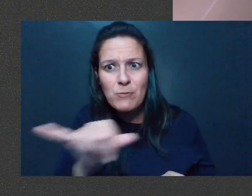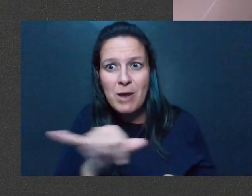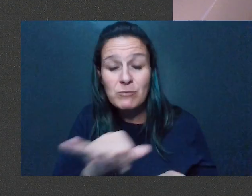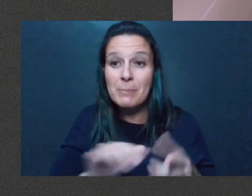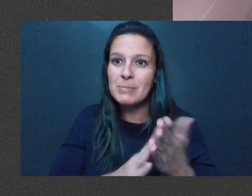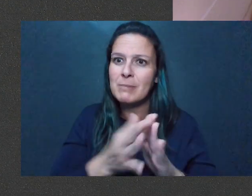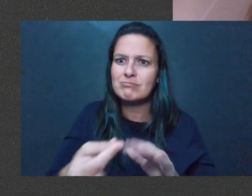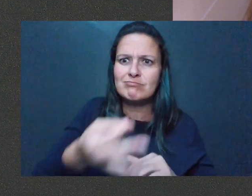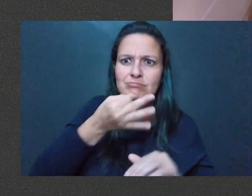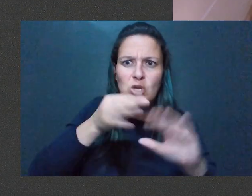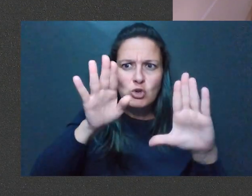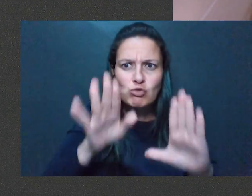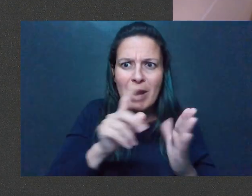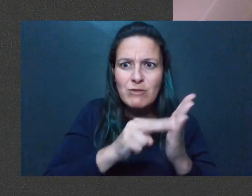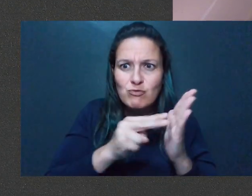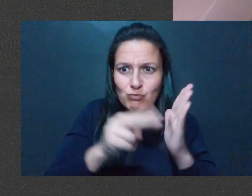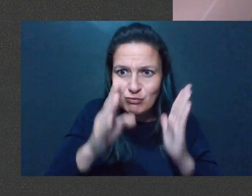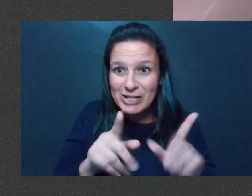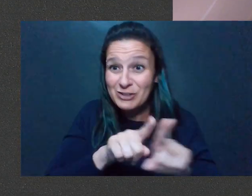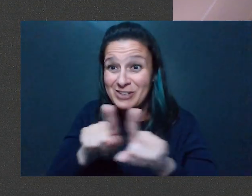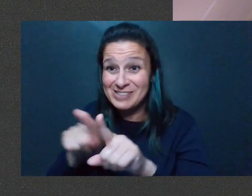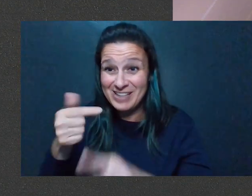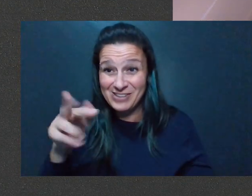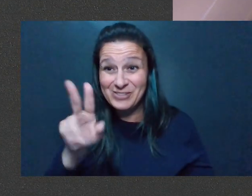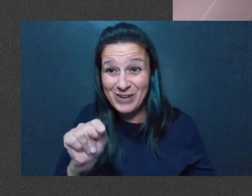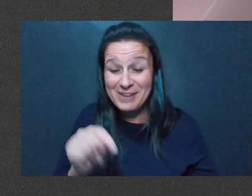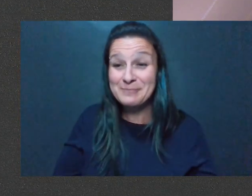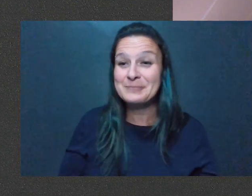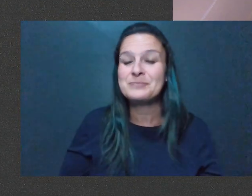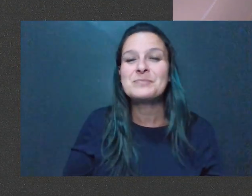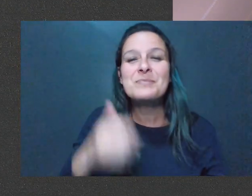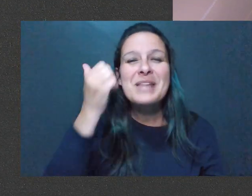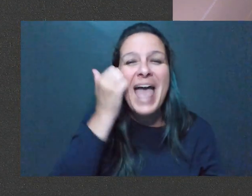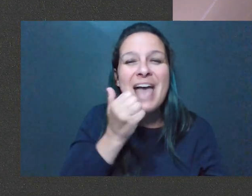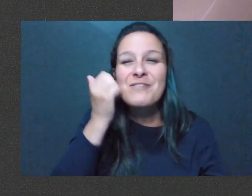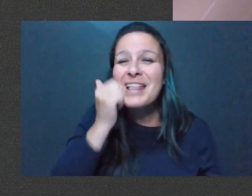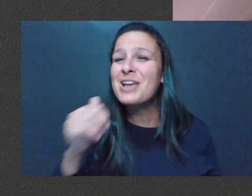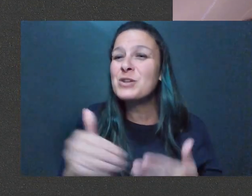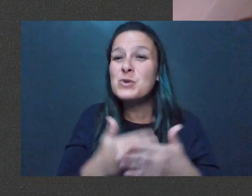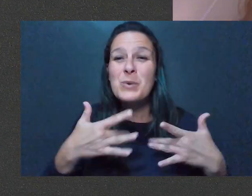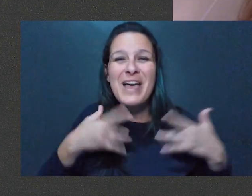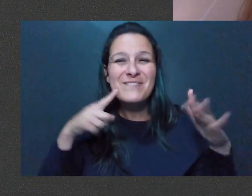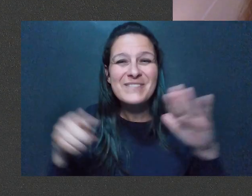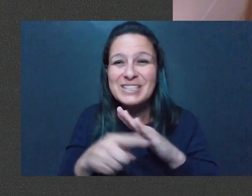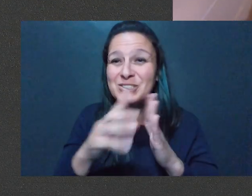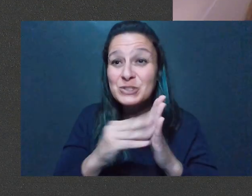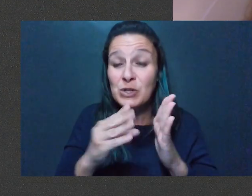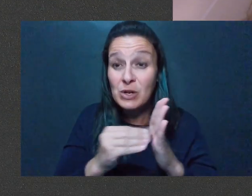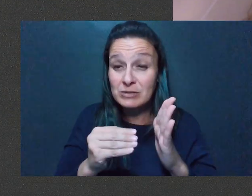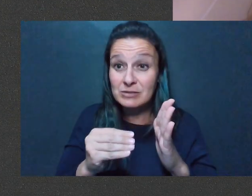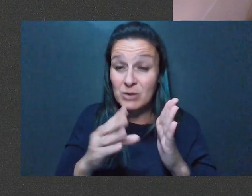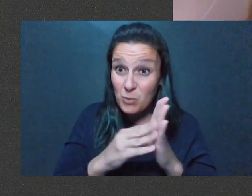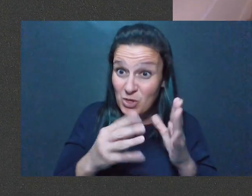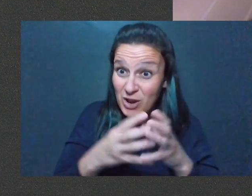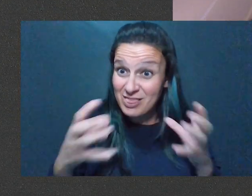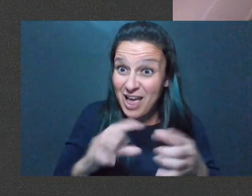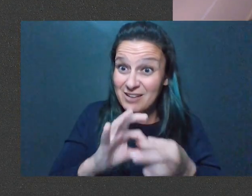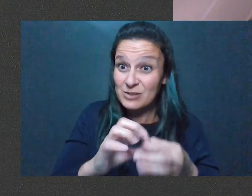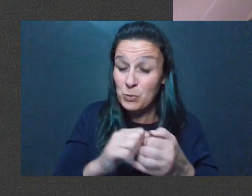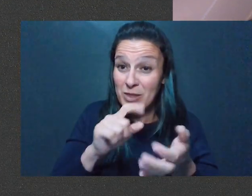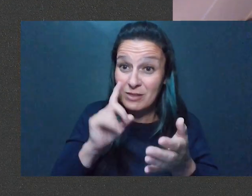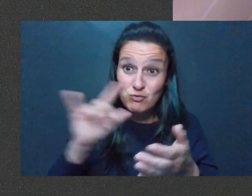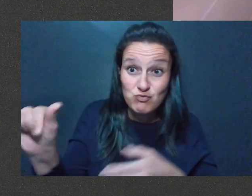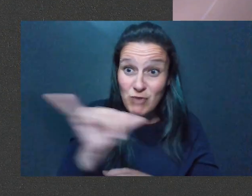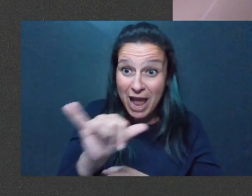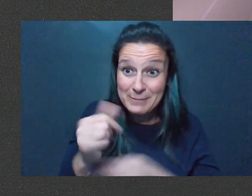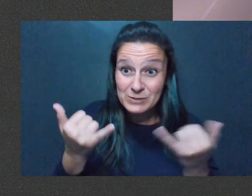like Grant. Every day is a new adventure to learn. Look how much we learned today about rhyming, didn't we, George?